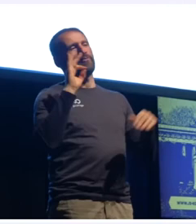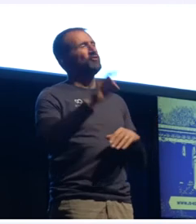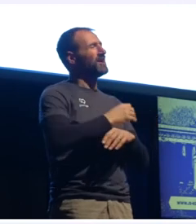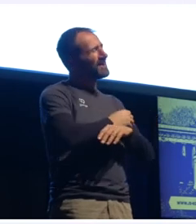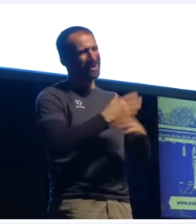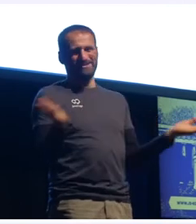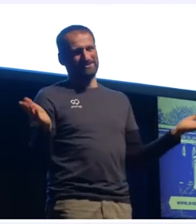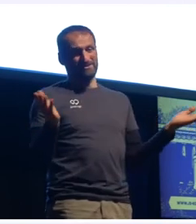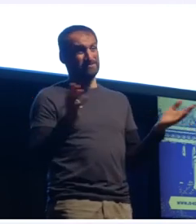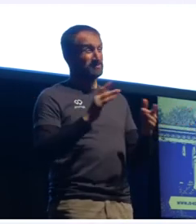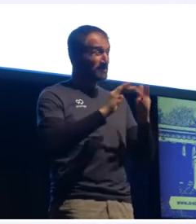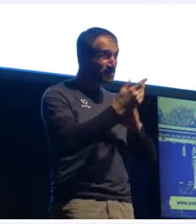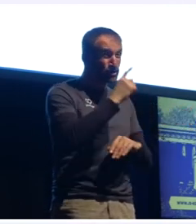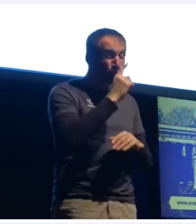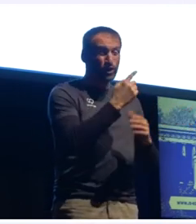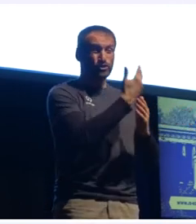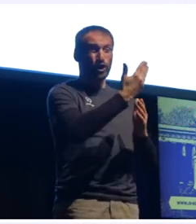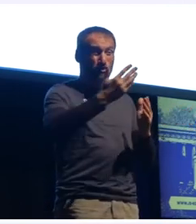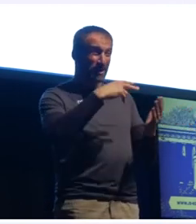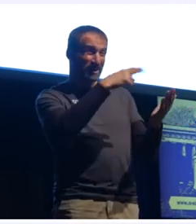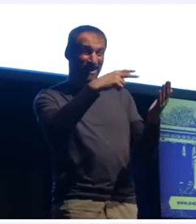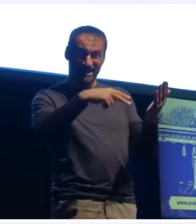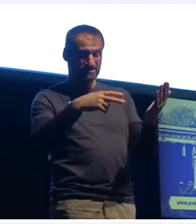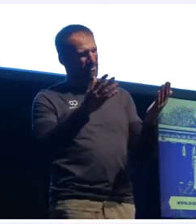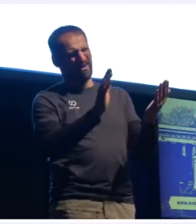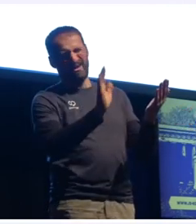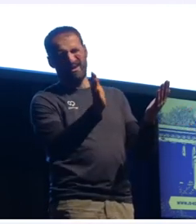reader. It is more than a series of linked documents.